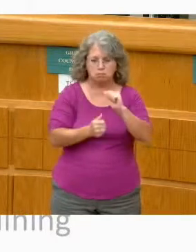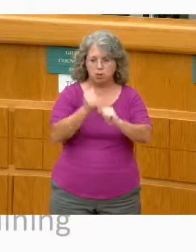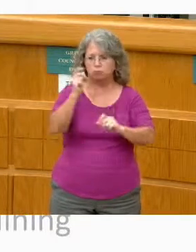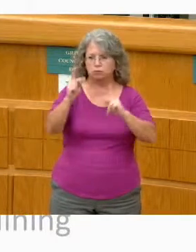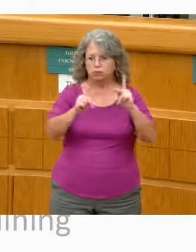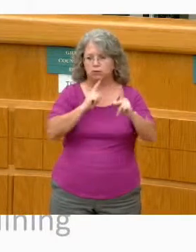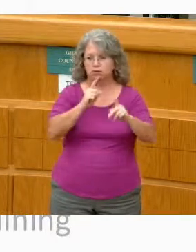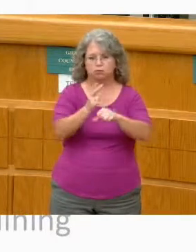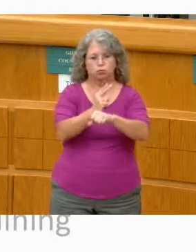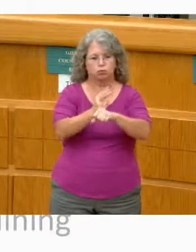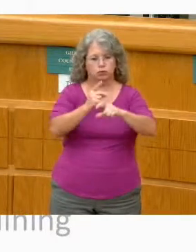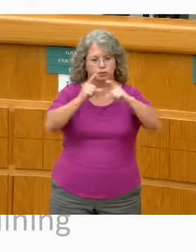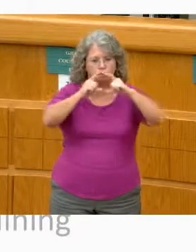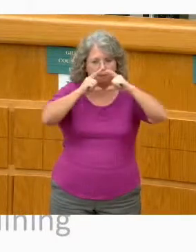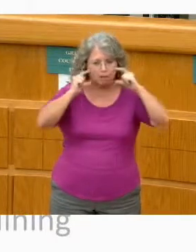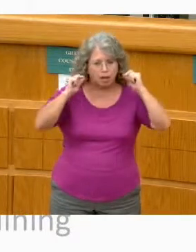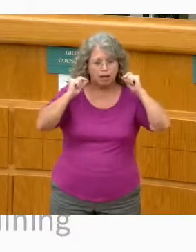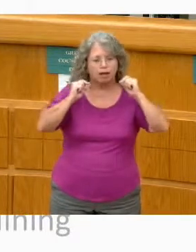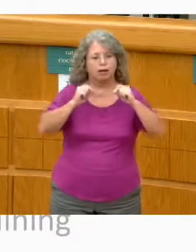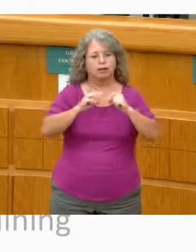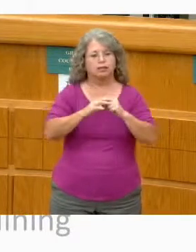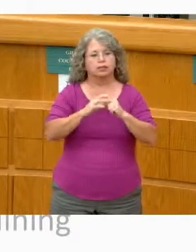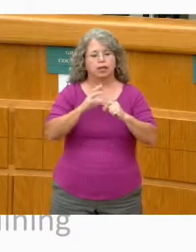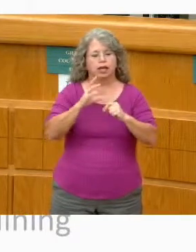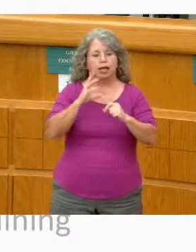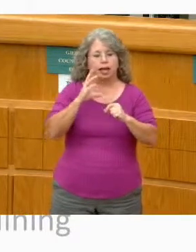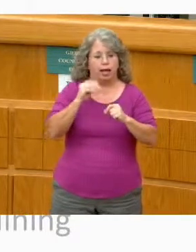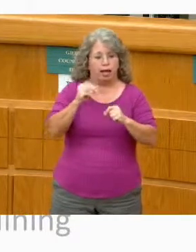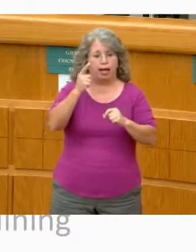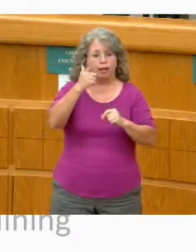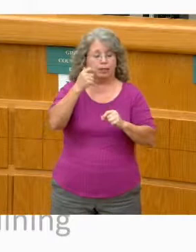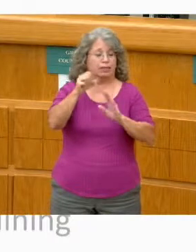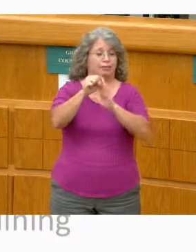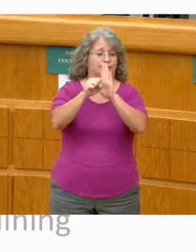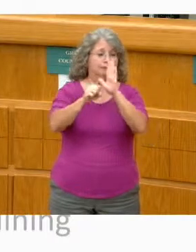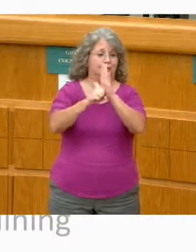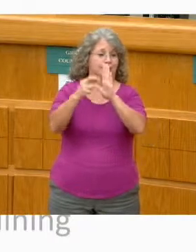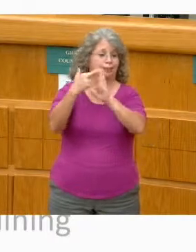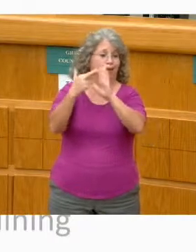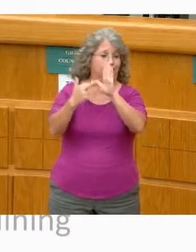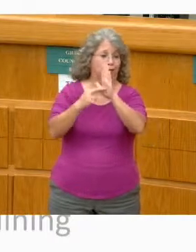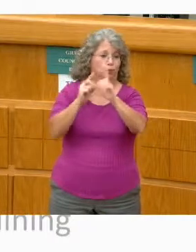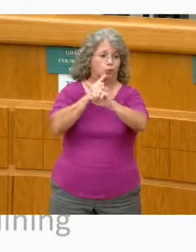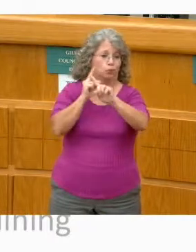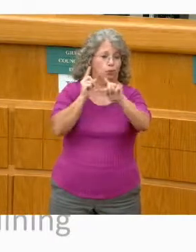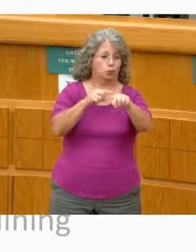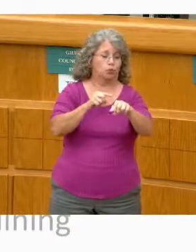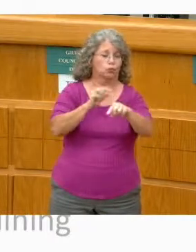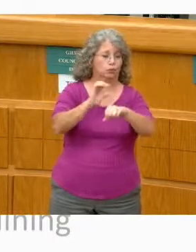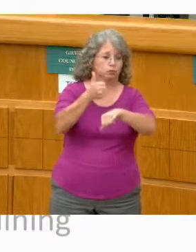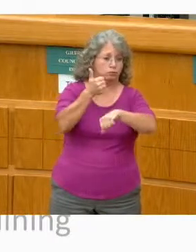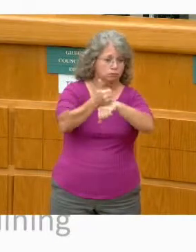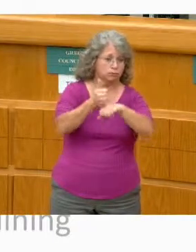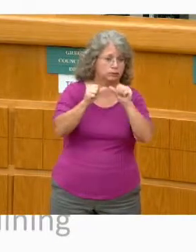continued vigilance, wearing masks, as well as the continuation of state regulations